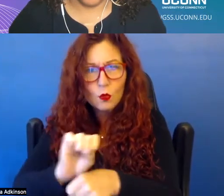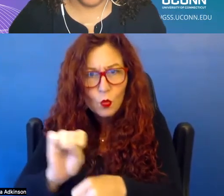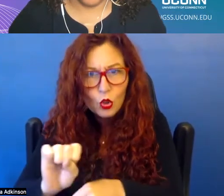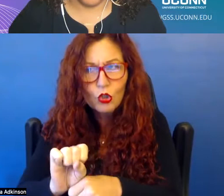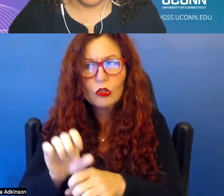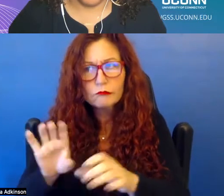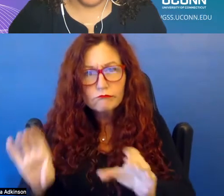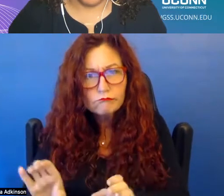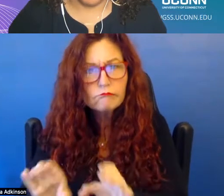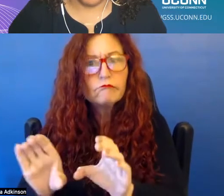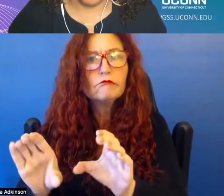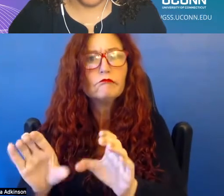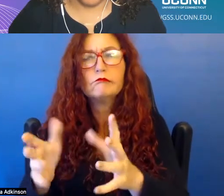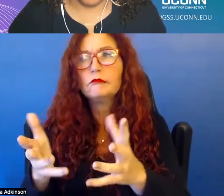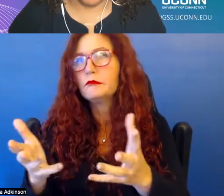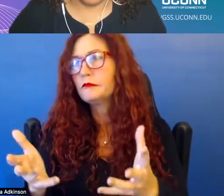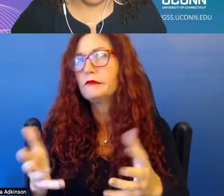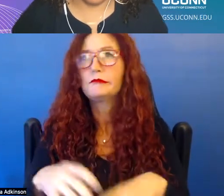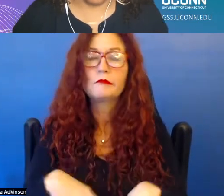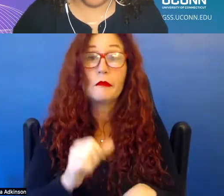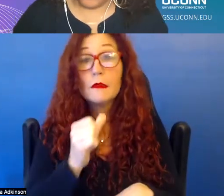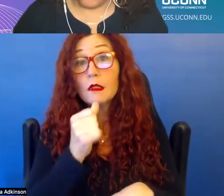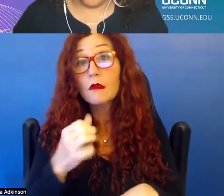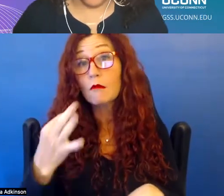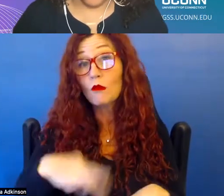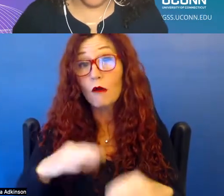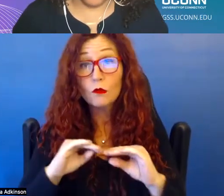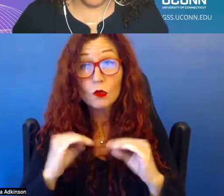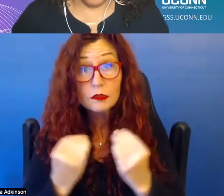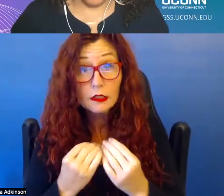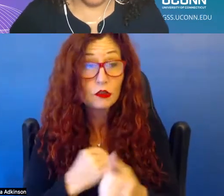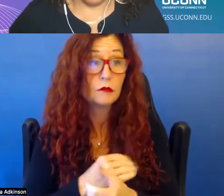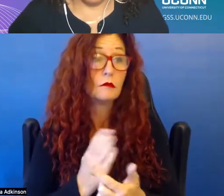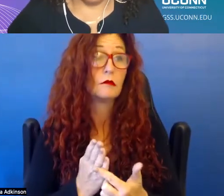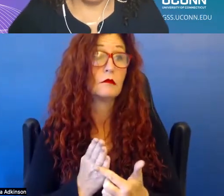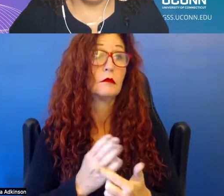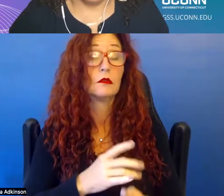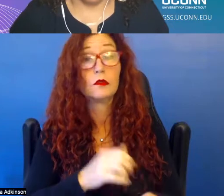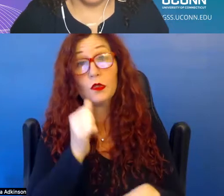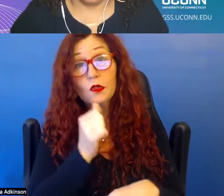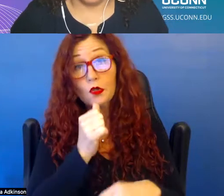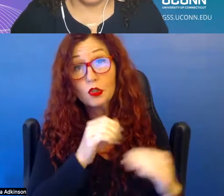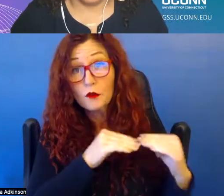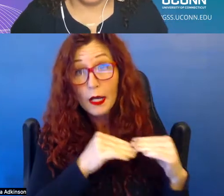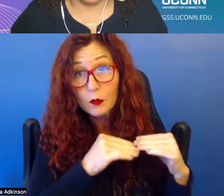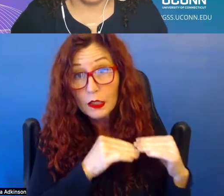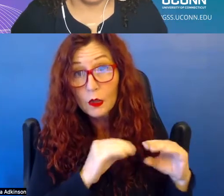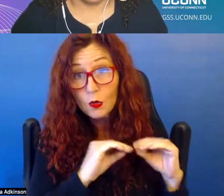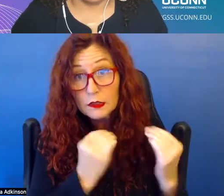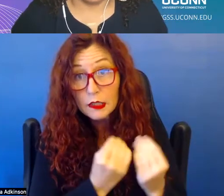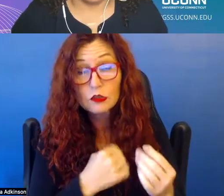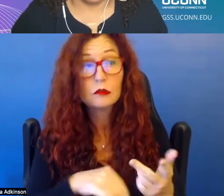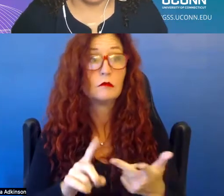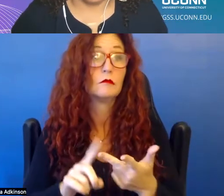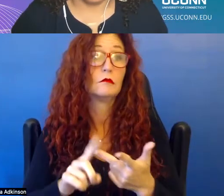thinking about nonprofit work, thinking about Girls for Gender Equity, thinking about documentary and filmmaking, other types of